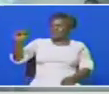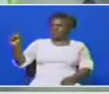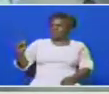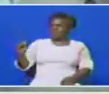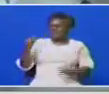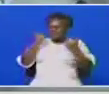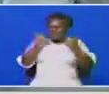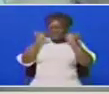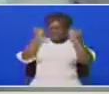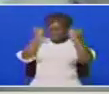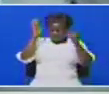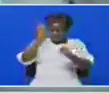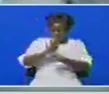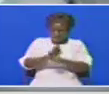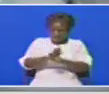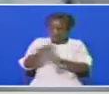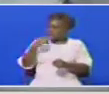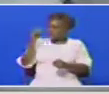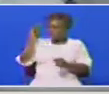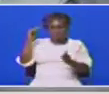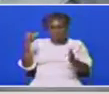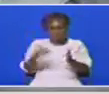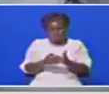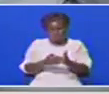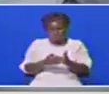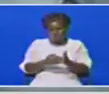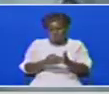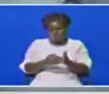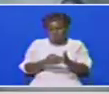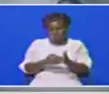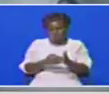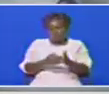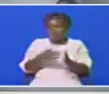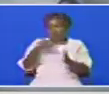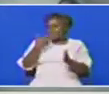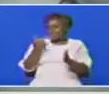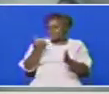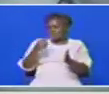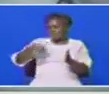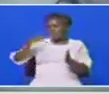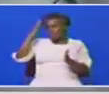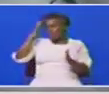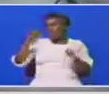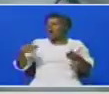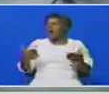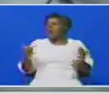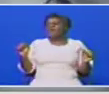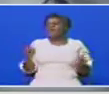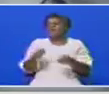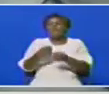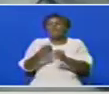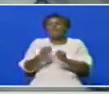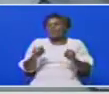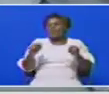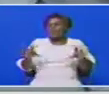lot of anxiety, and we said no, well, they shouldn't actually go that direction. In as far as we are concerned, we cannot entertain